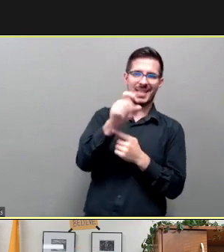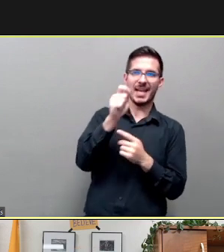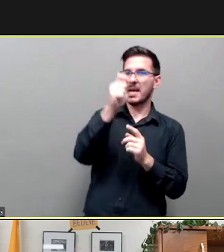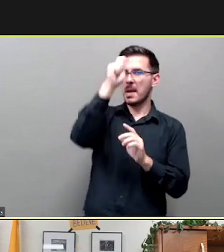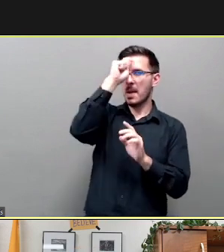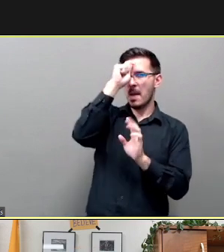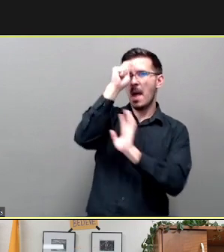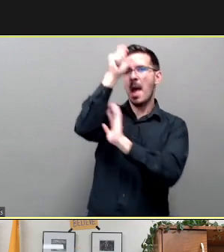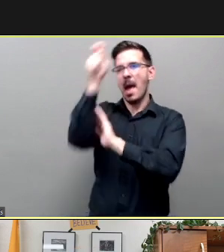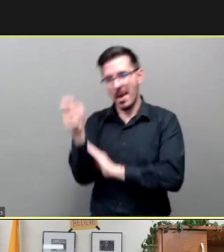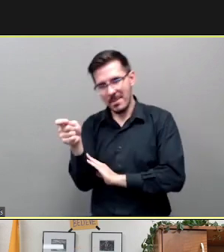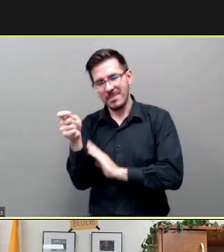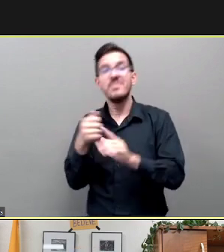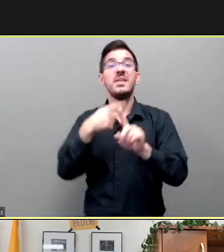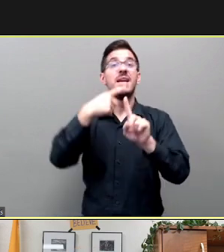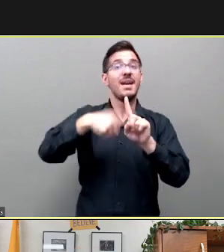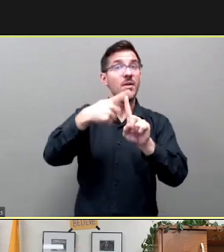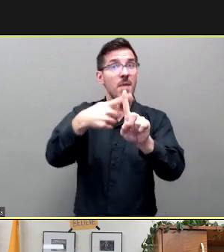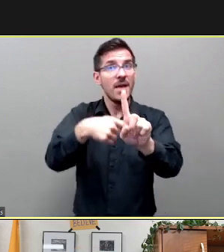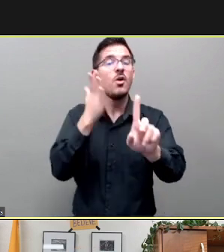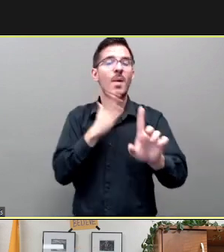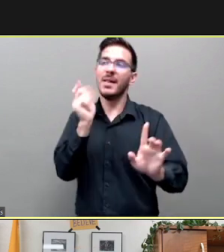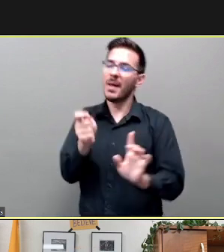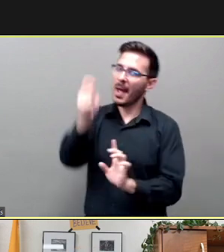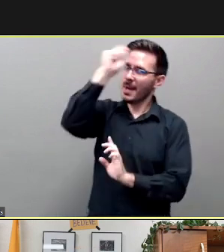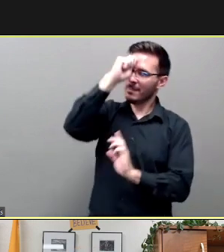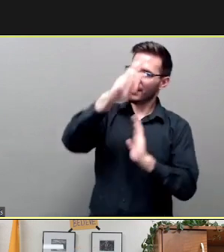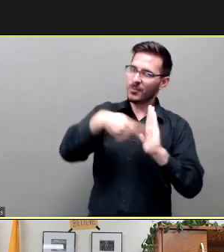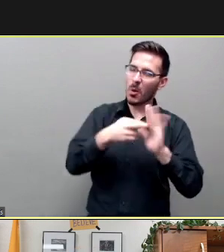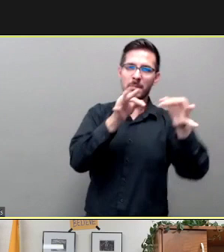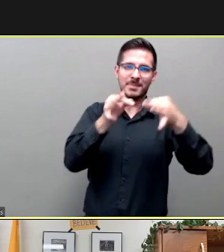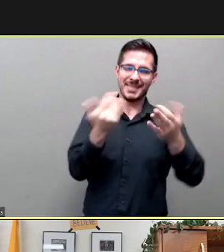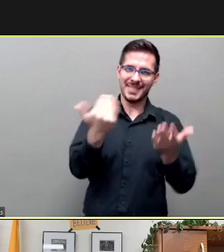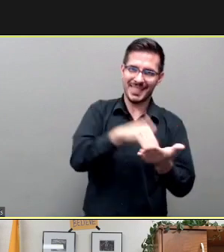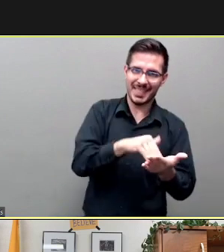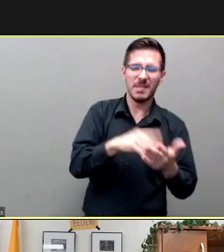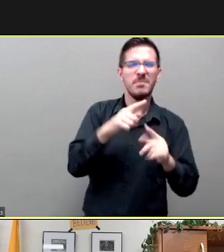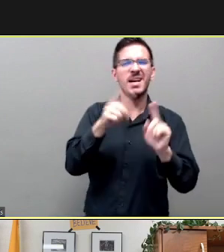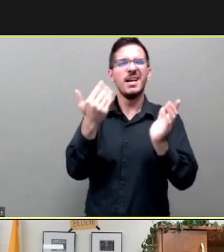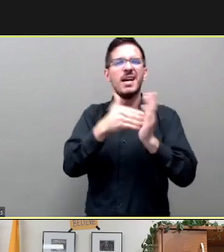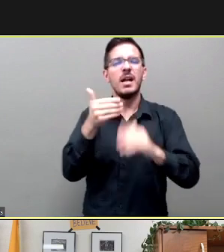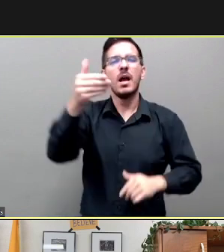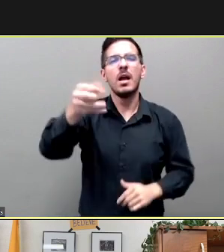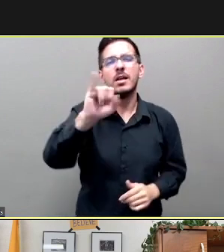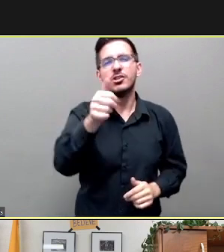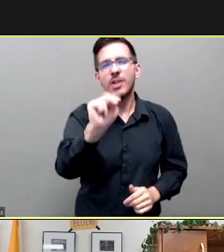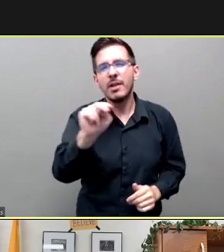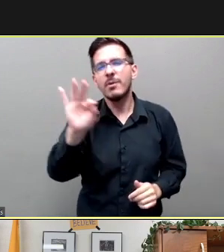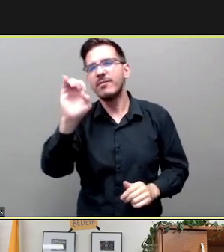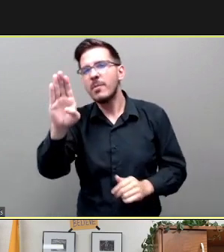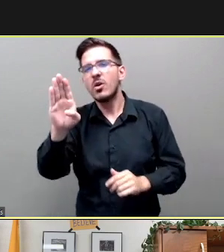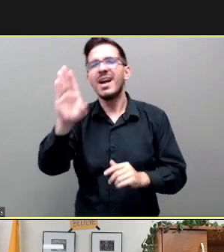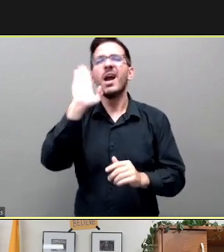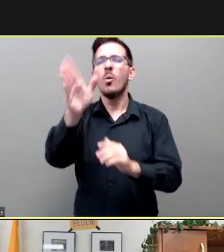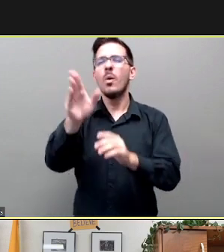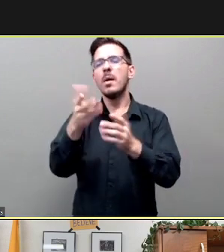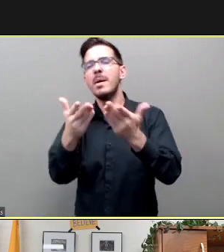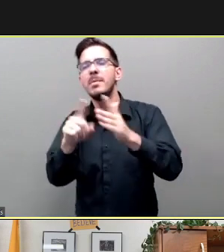probably every month to give you updates on this, but also in January or February when we think this is going to start for Medicaid, where we